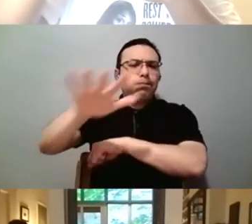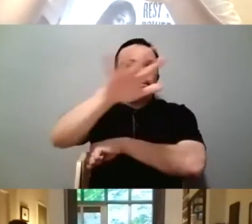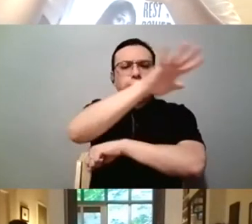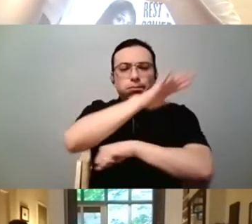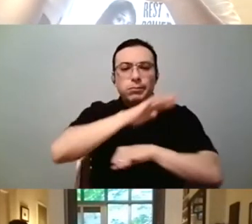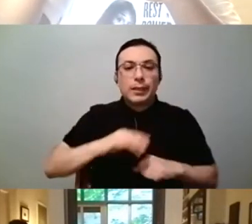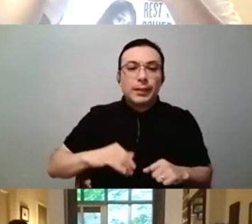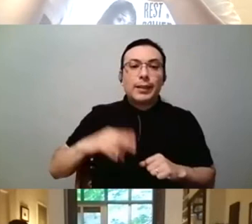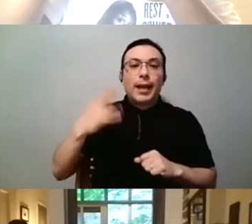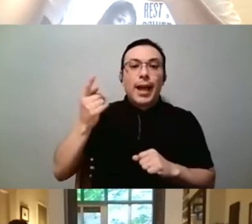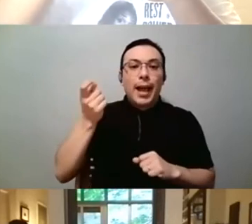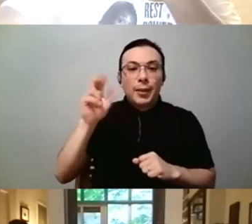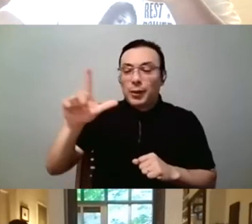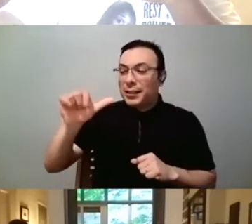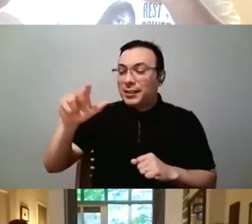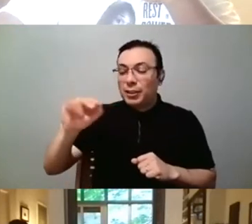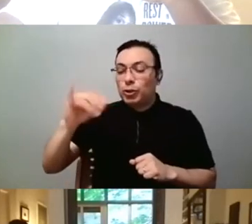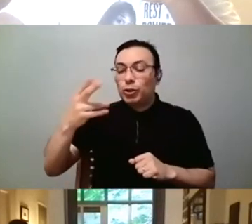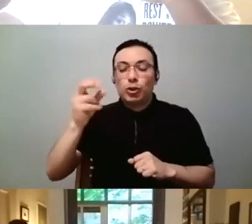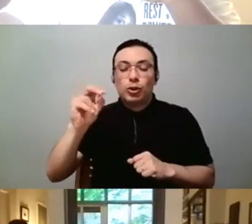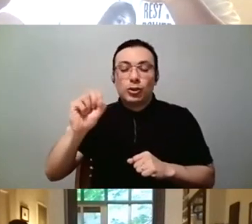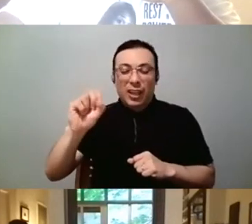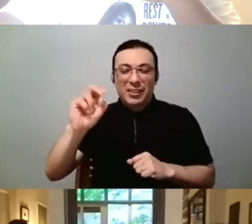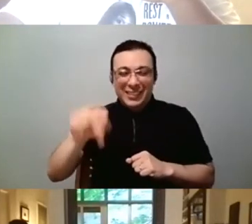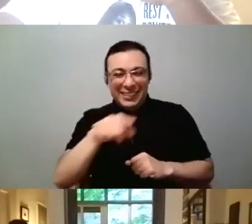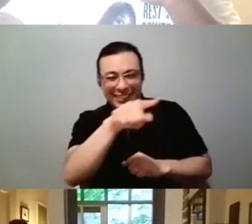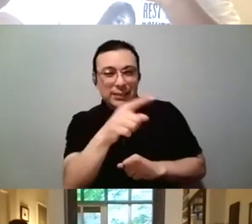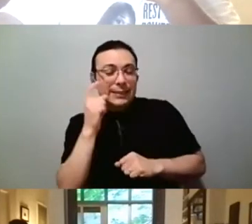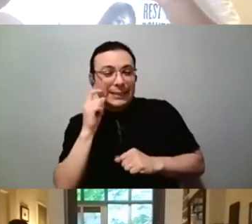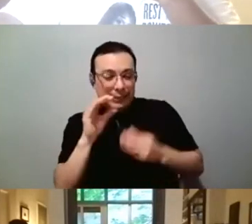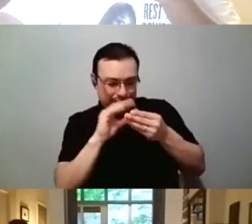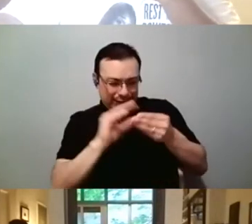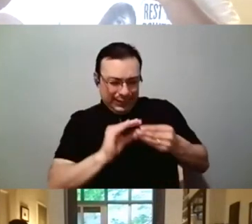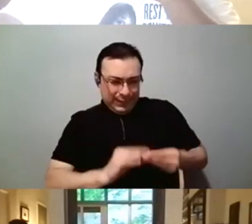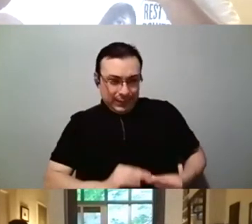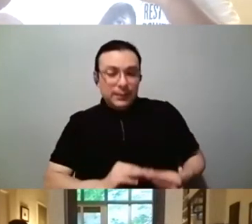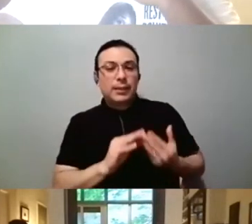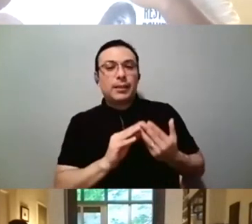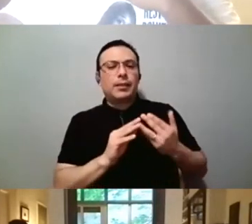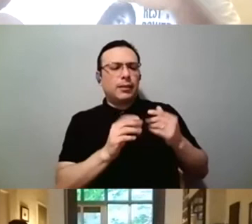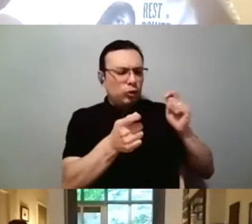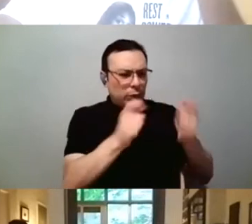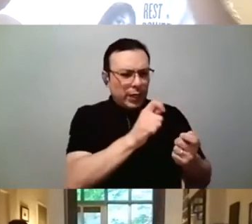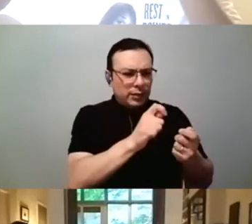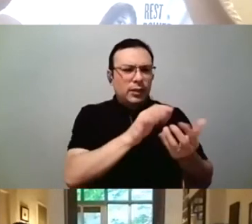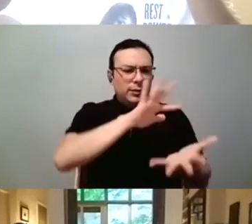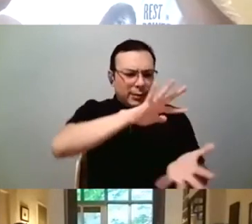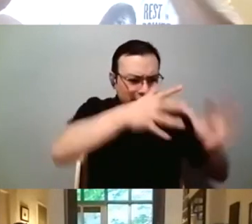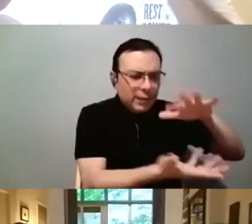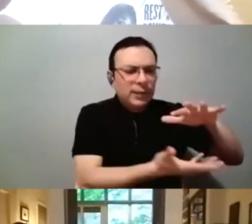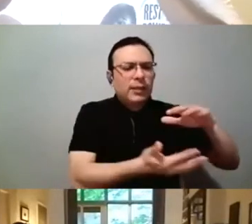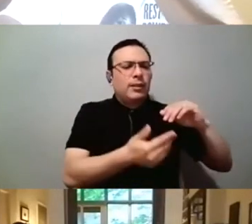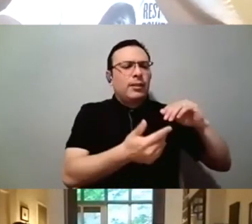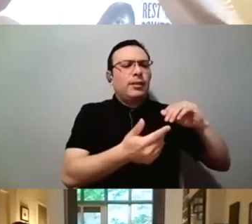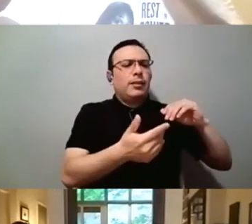you enough for undoing redoing the plantation landscape that is